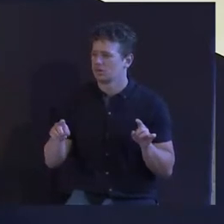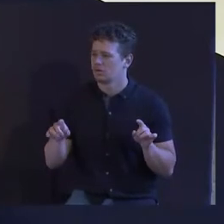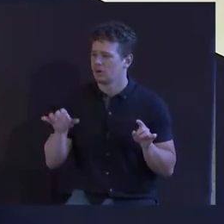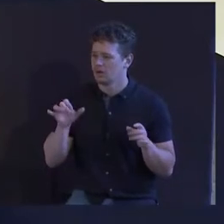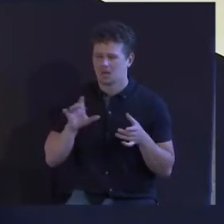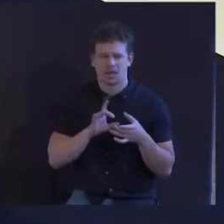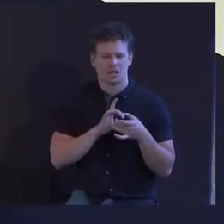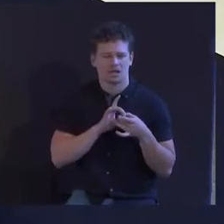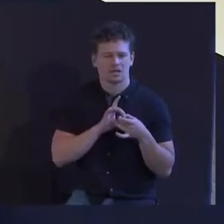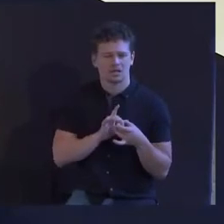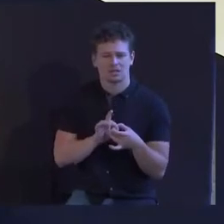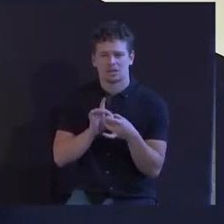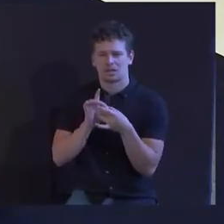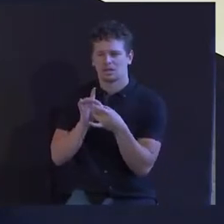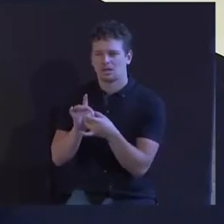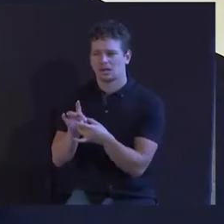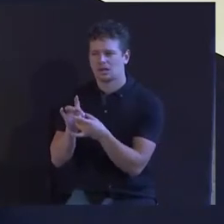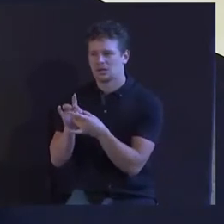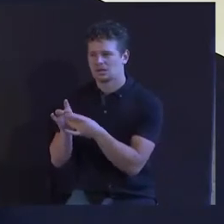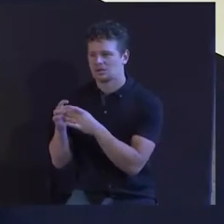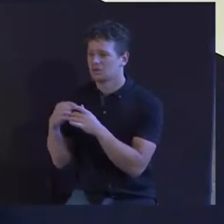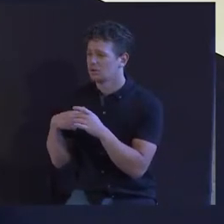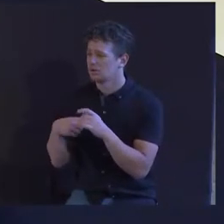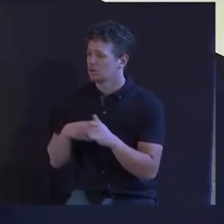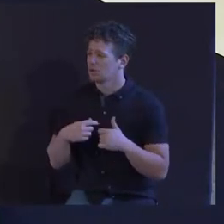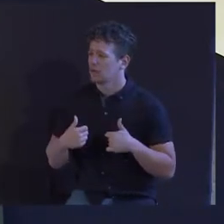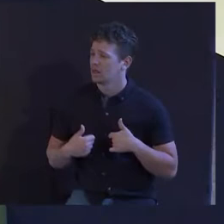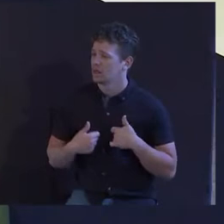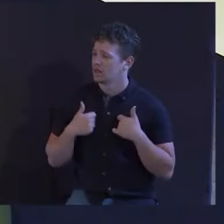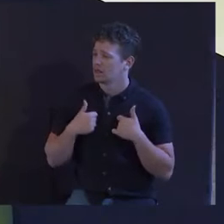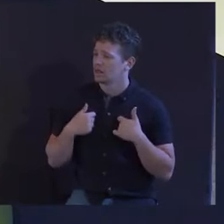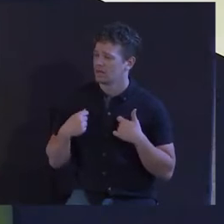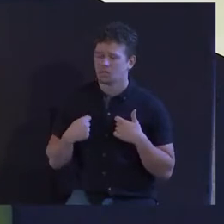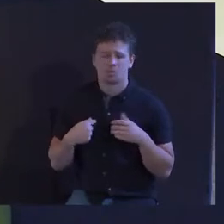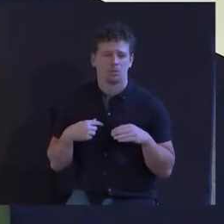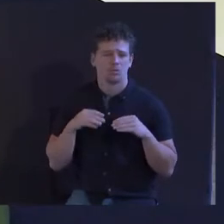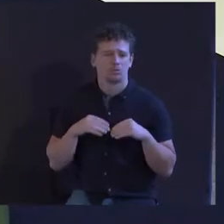which we live and move and have our being.